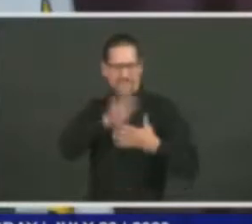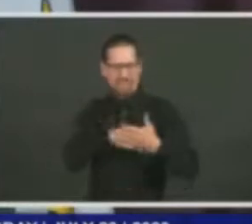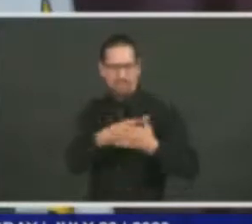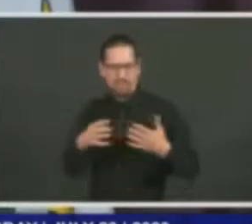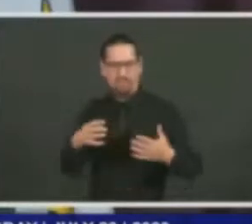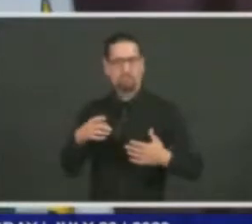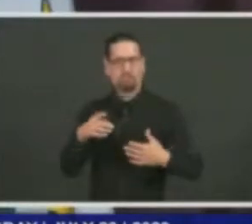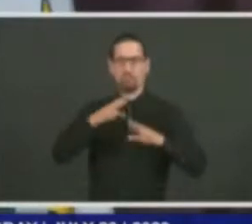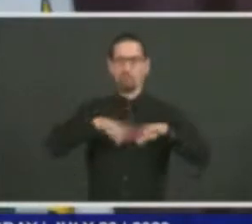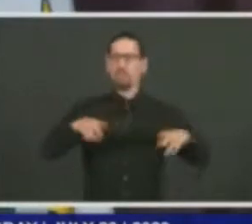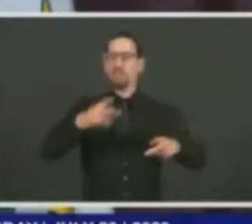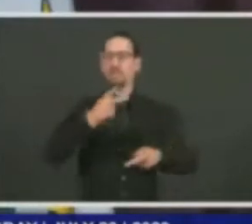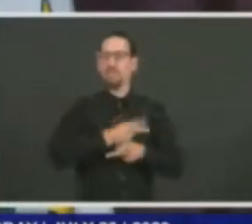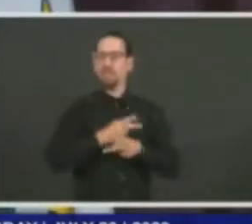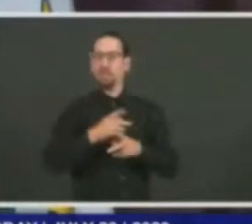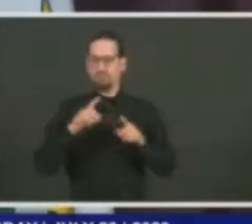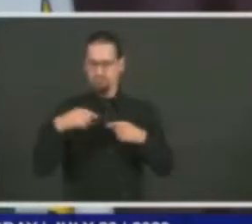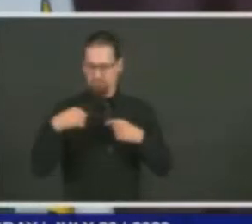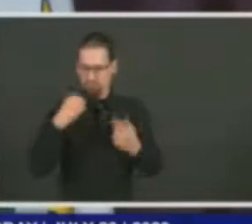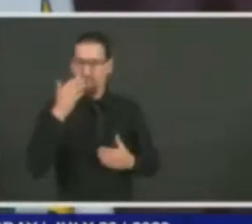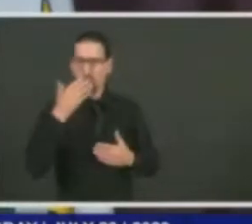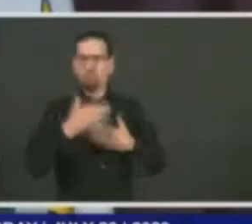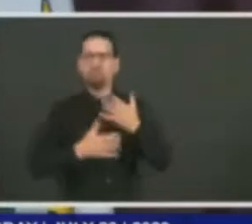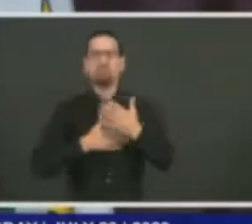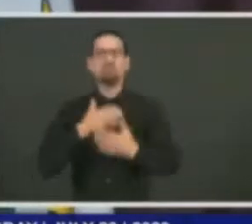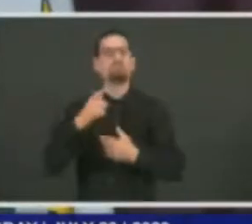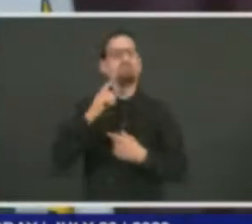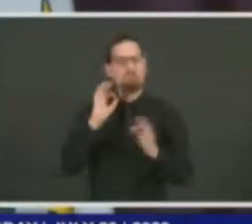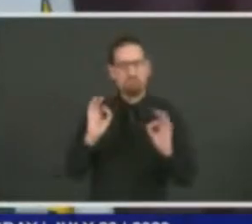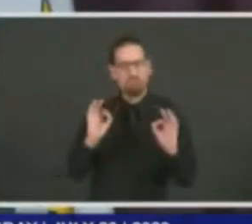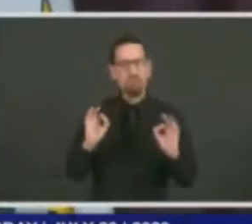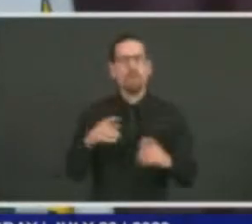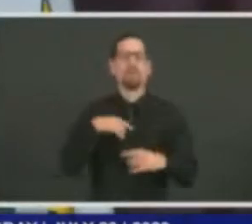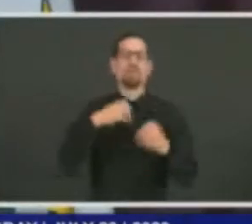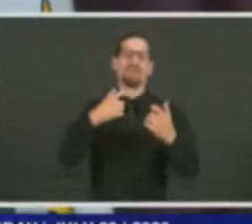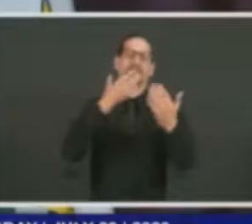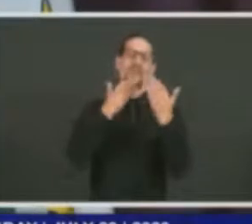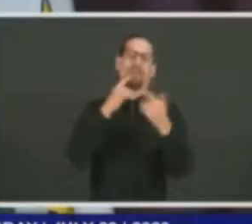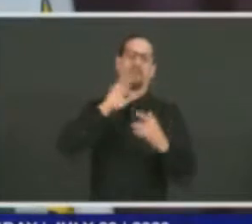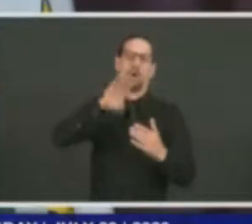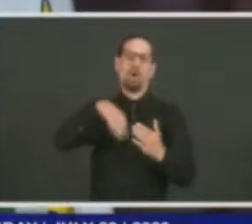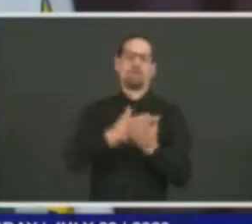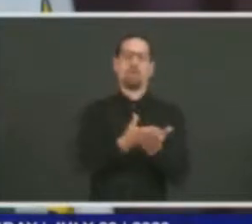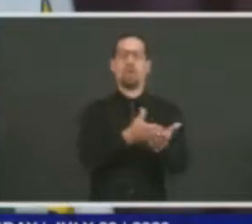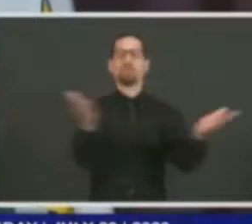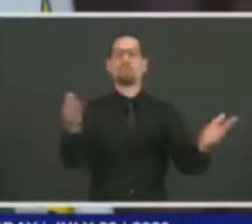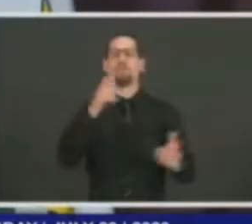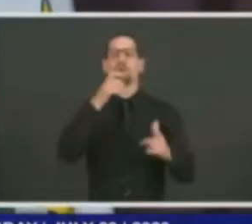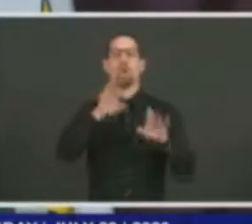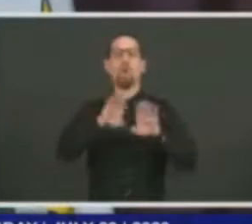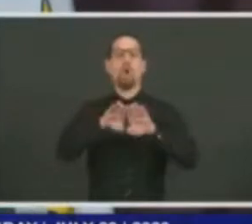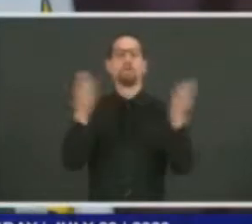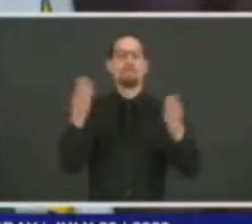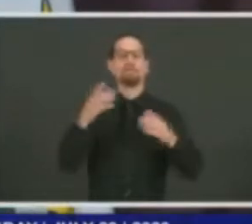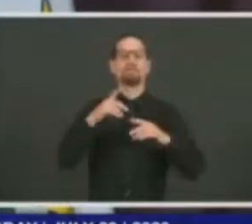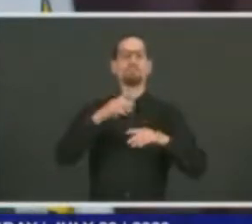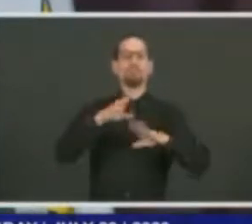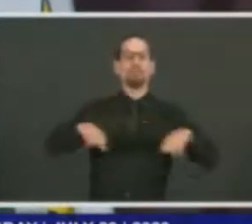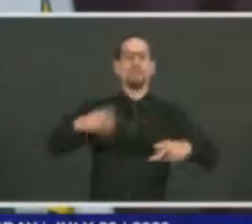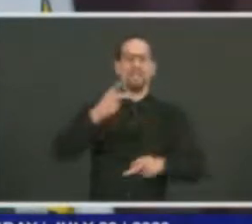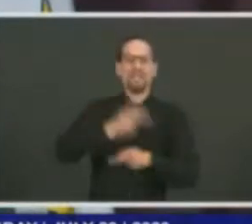care providers have stepped up. By the way, thank you to child care providers. At first, they were scared to go to